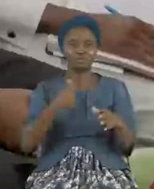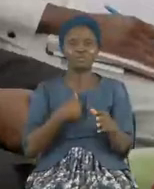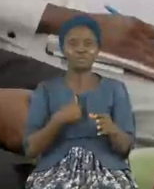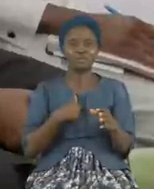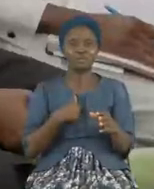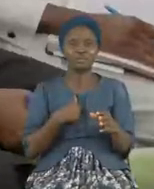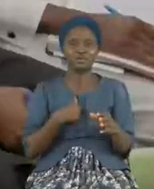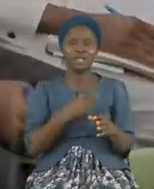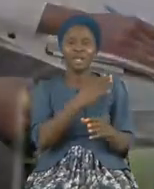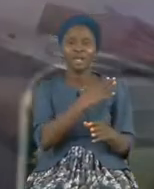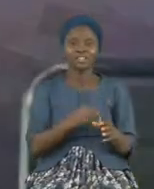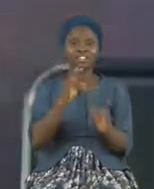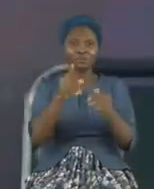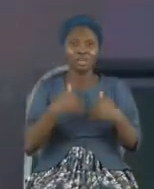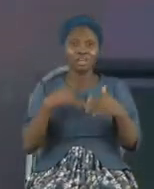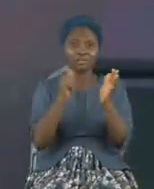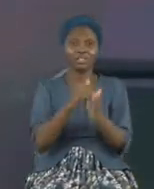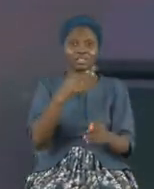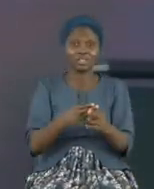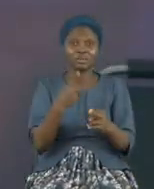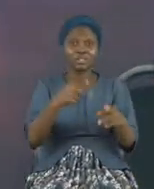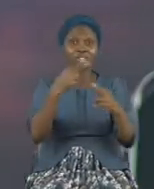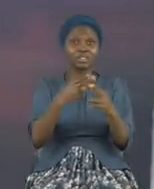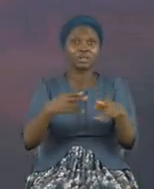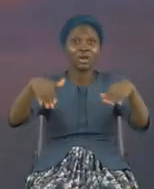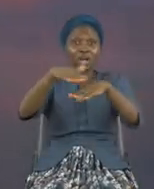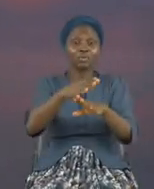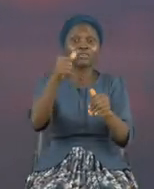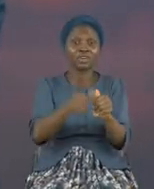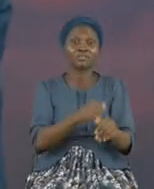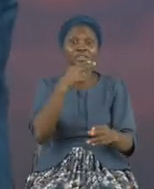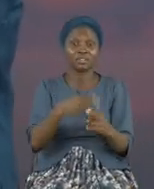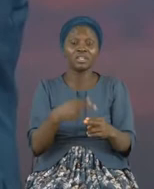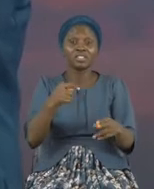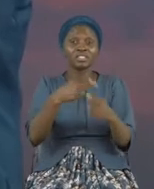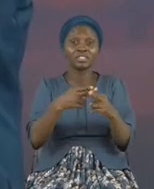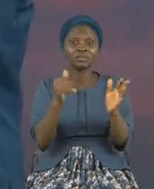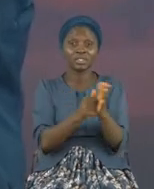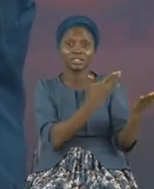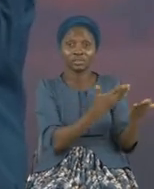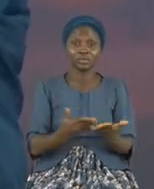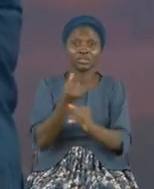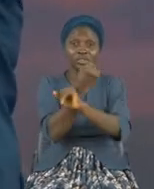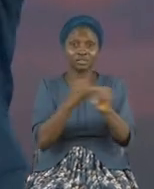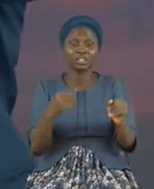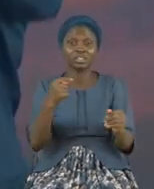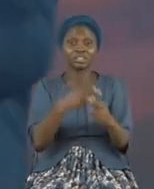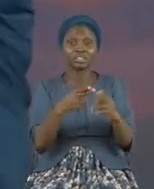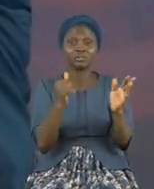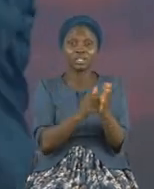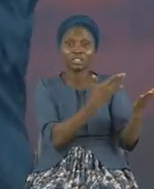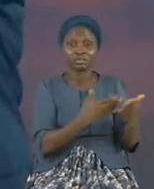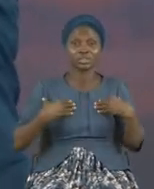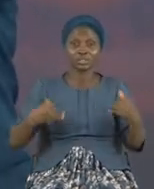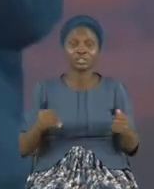the name above every name, the name that brings salvation, the name that brings healing to